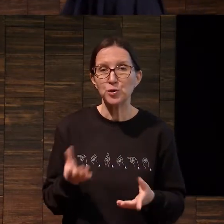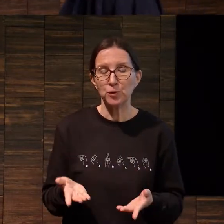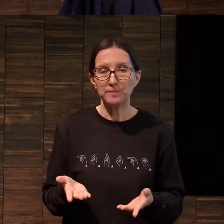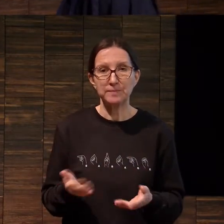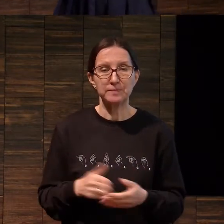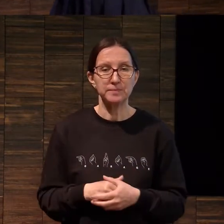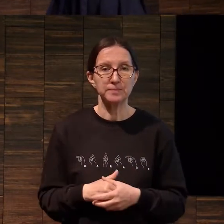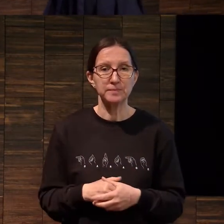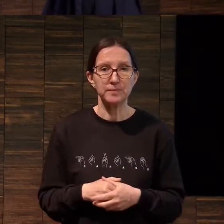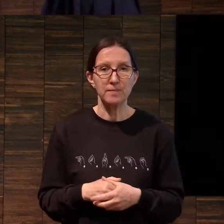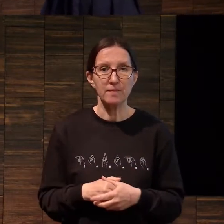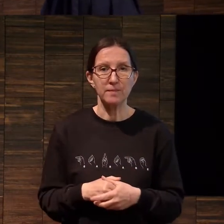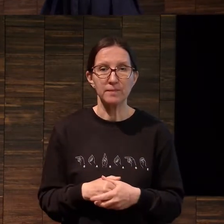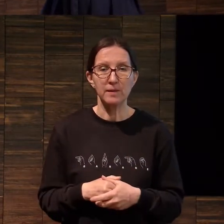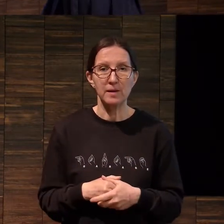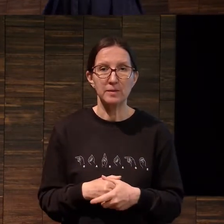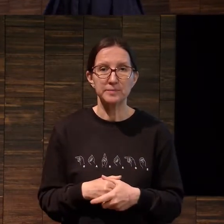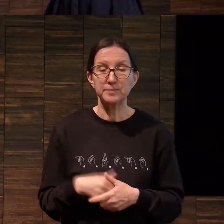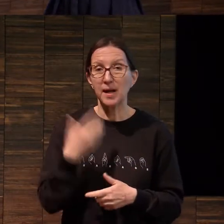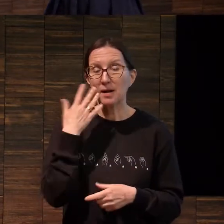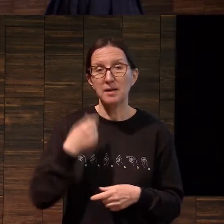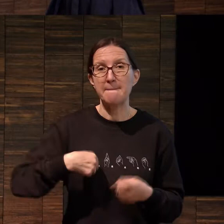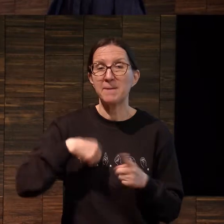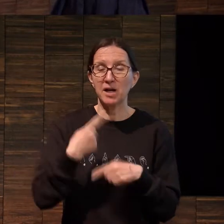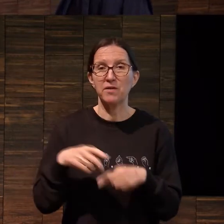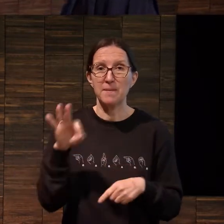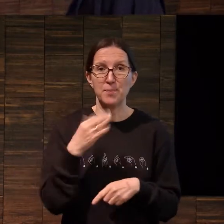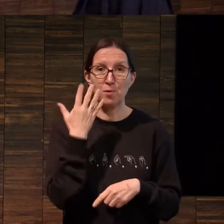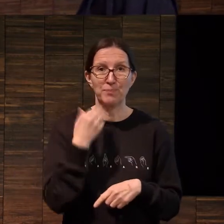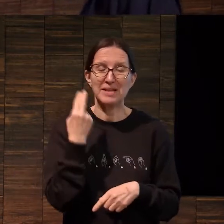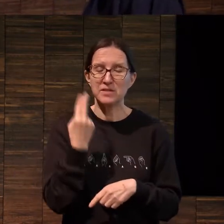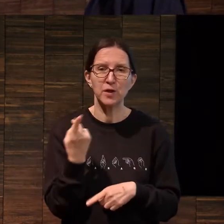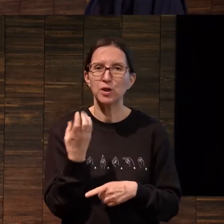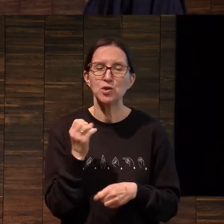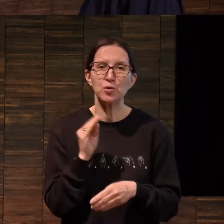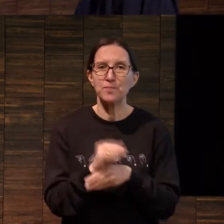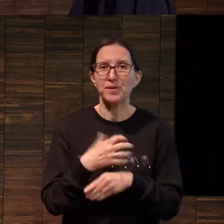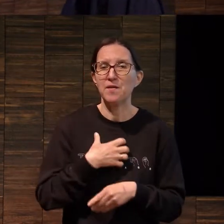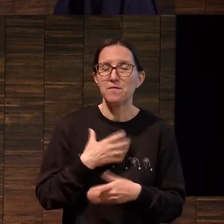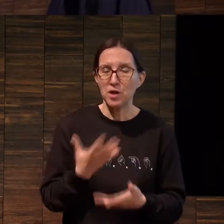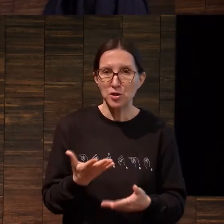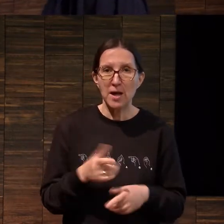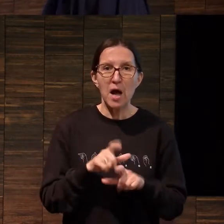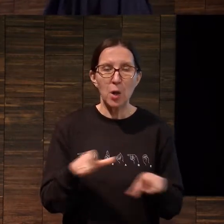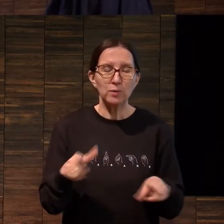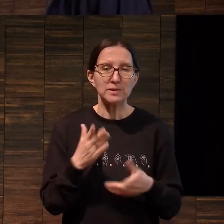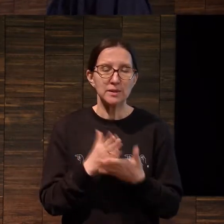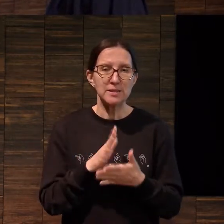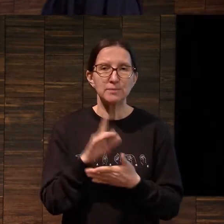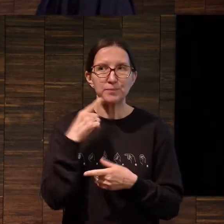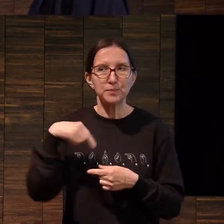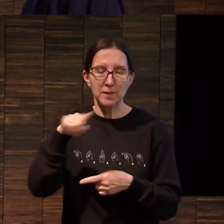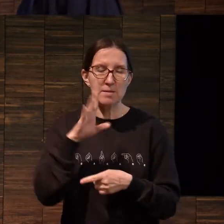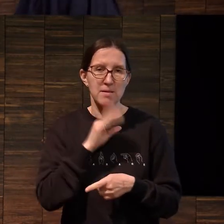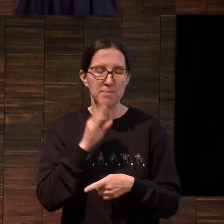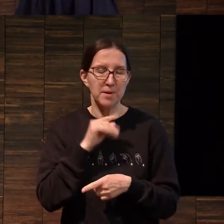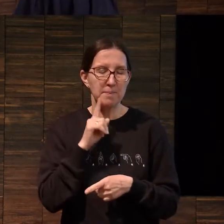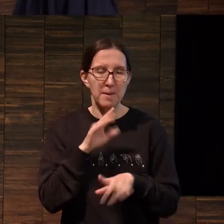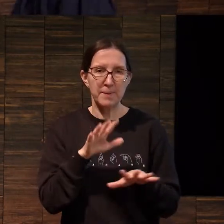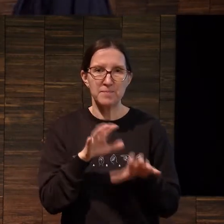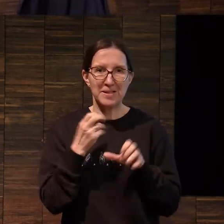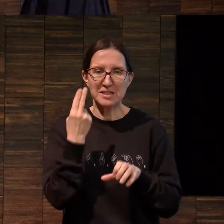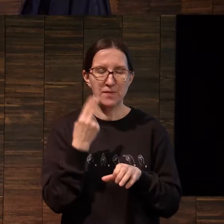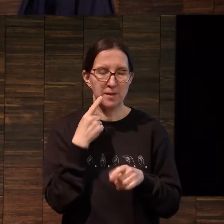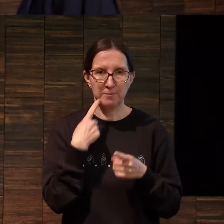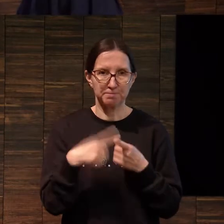happen. Next, not just color. When we talk about colors, there is one more interesting thing. There